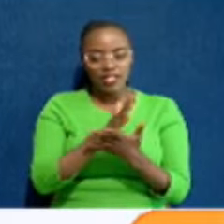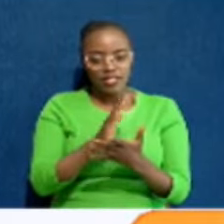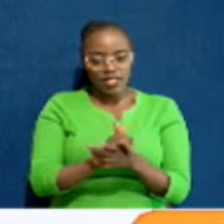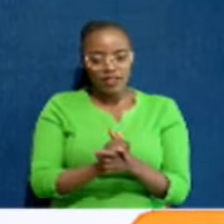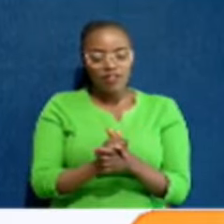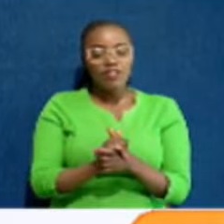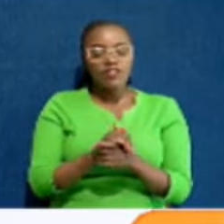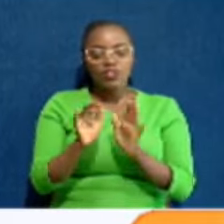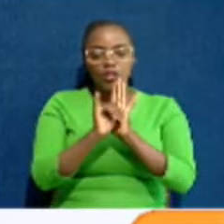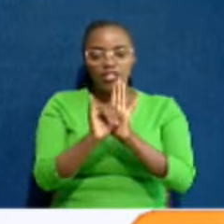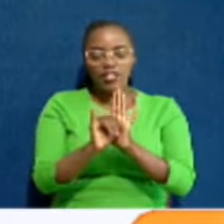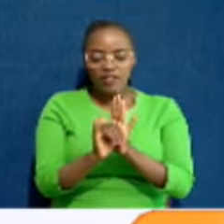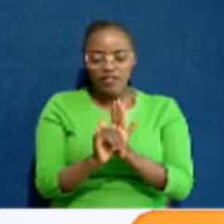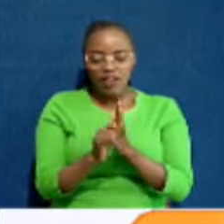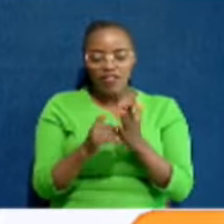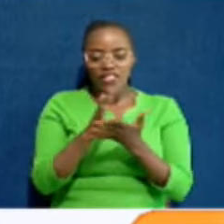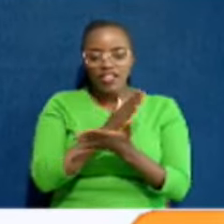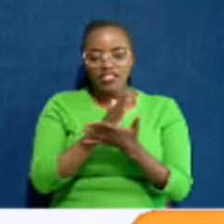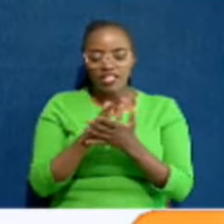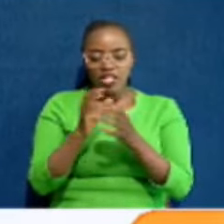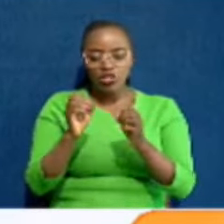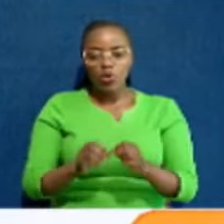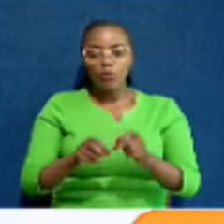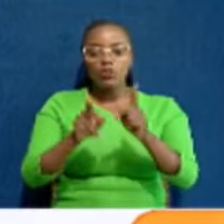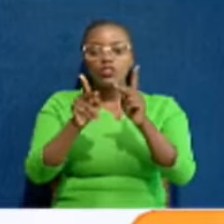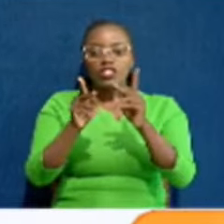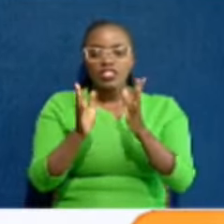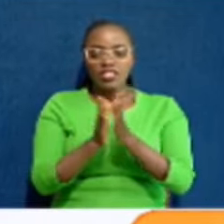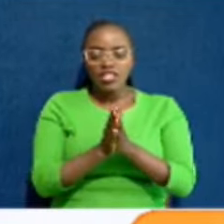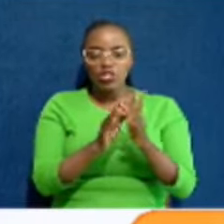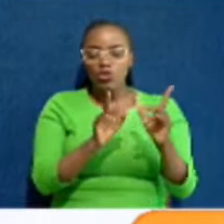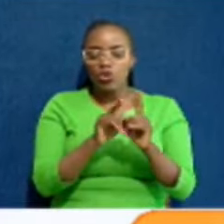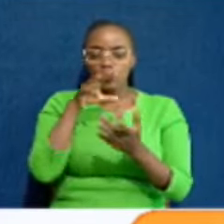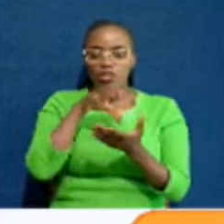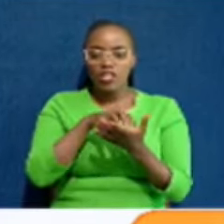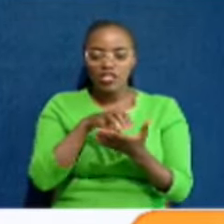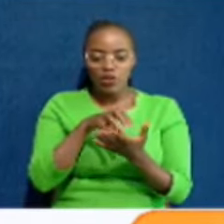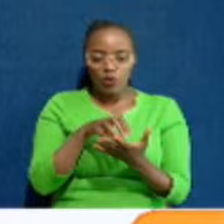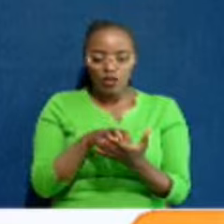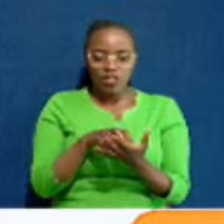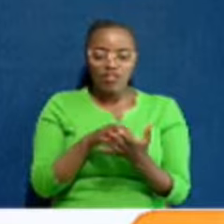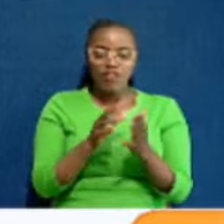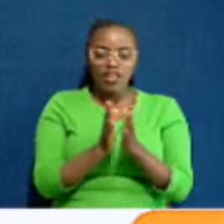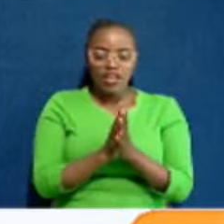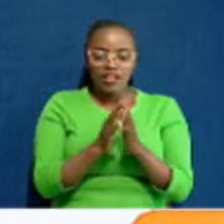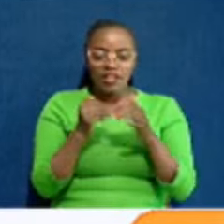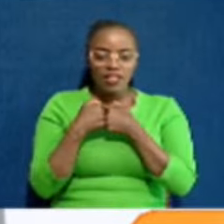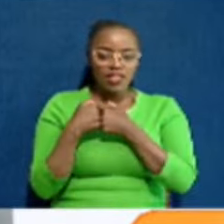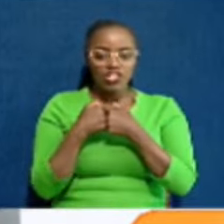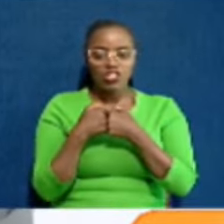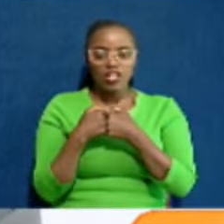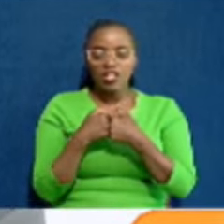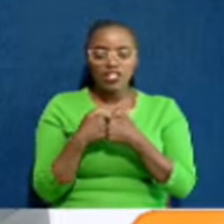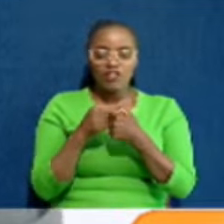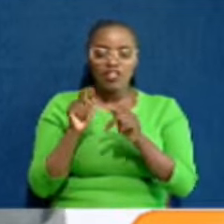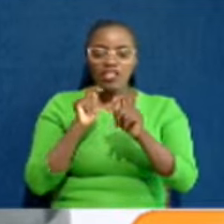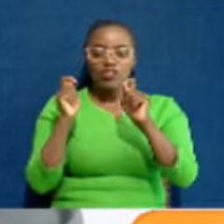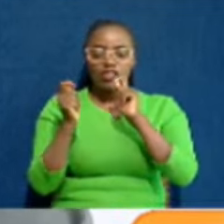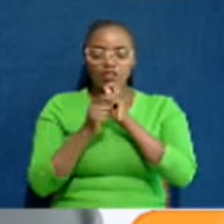It identifies the sector's opportunities, situation, and challenges in its